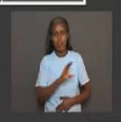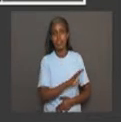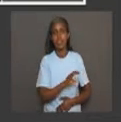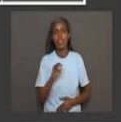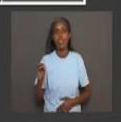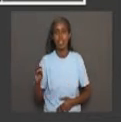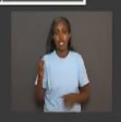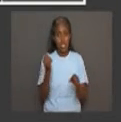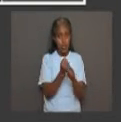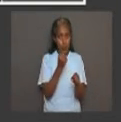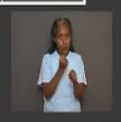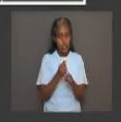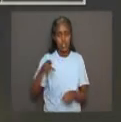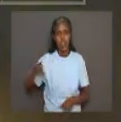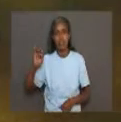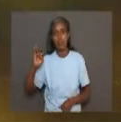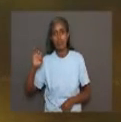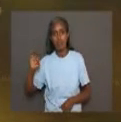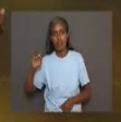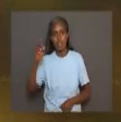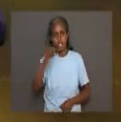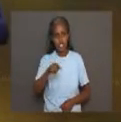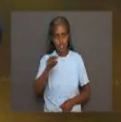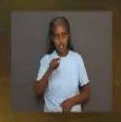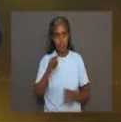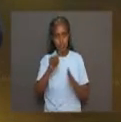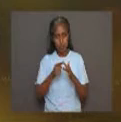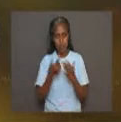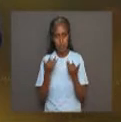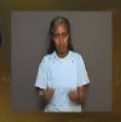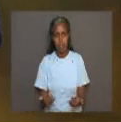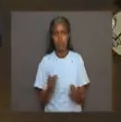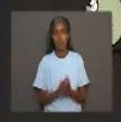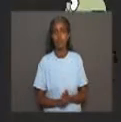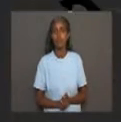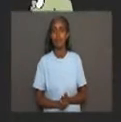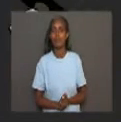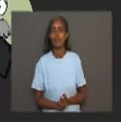and construct a pie chart. You may begin now.